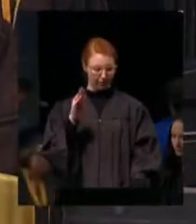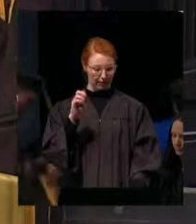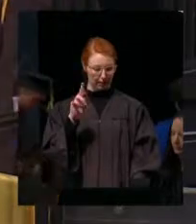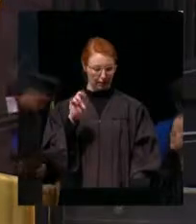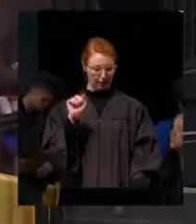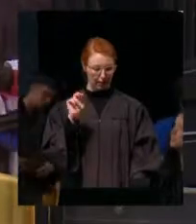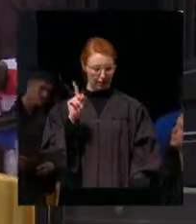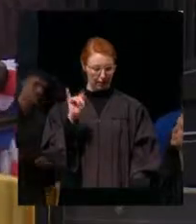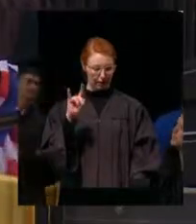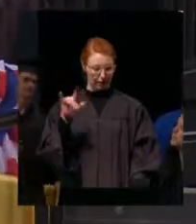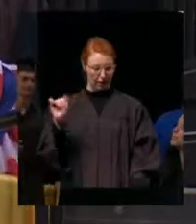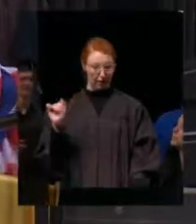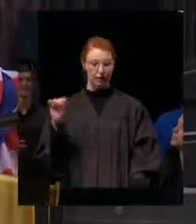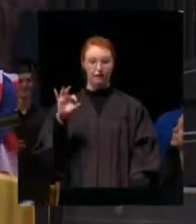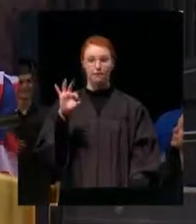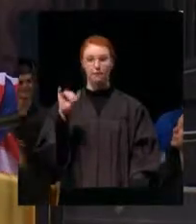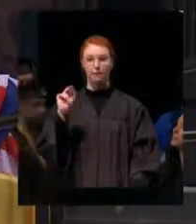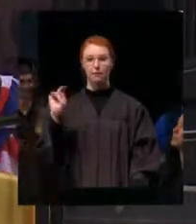Mazabarakisa Fanny.